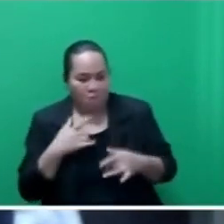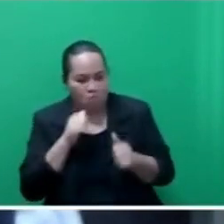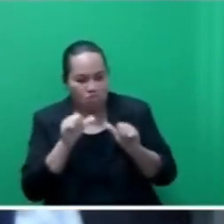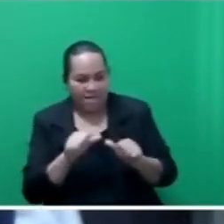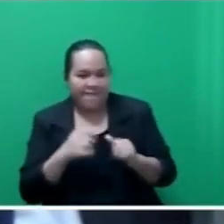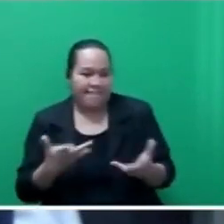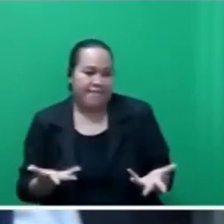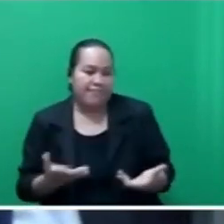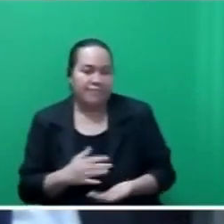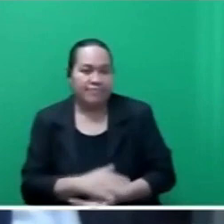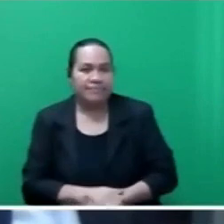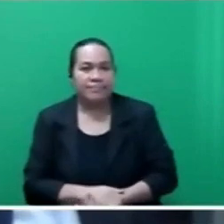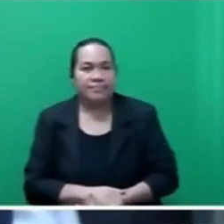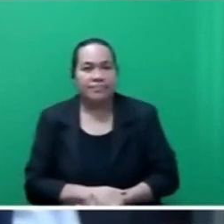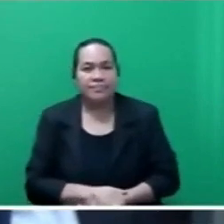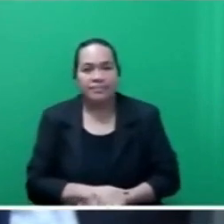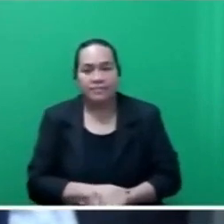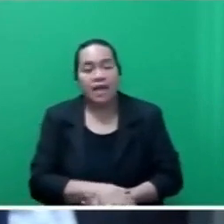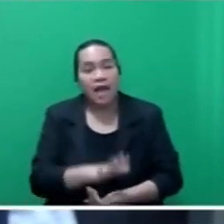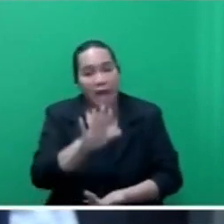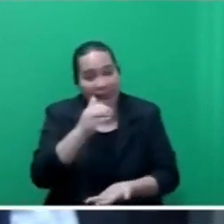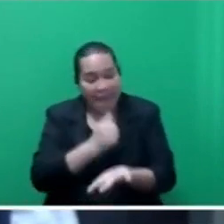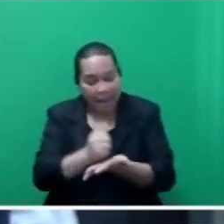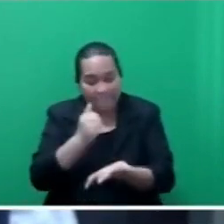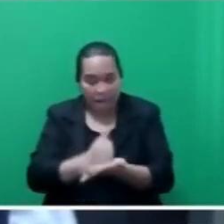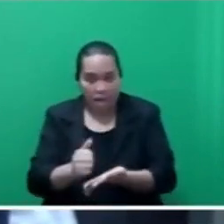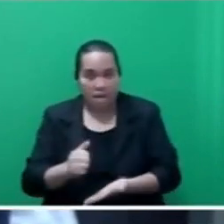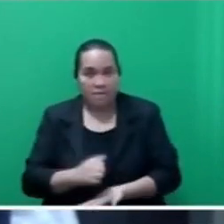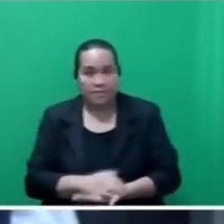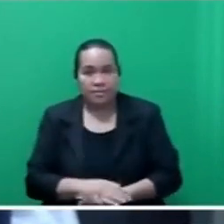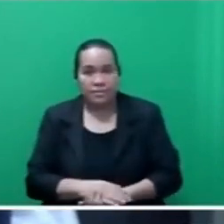Speaker, let me tell you the numbers.